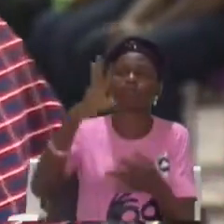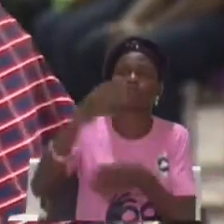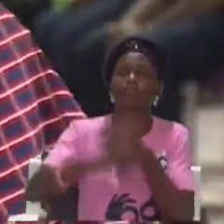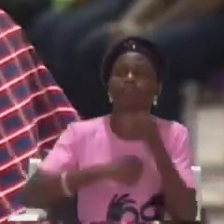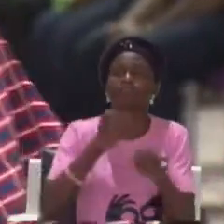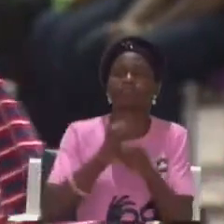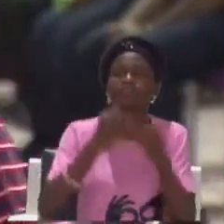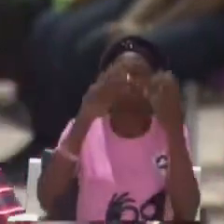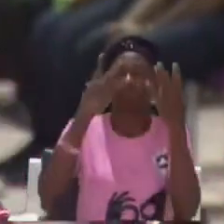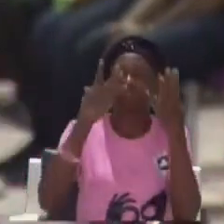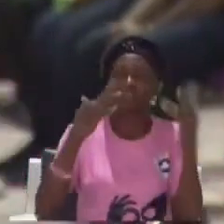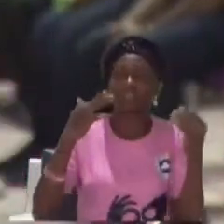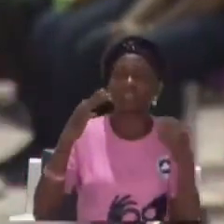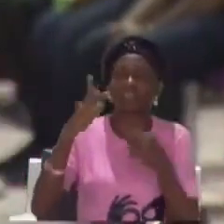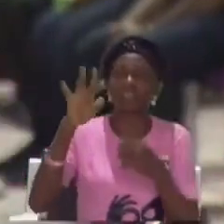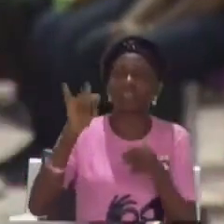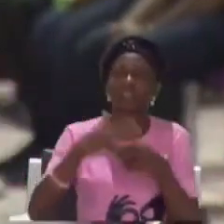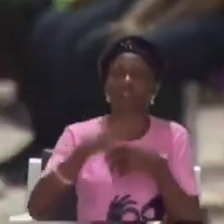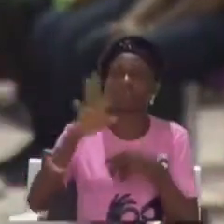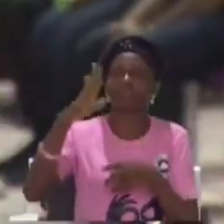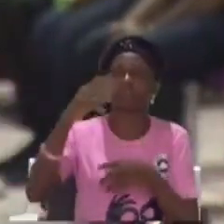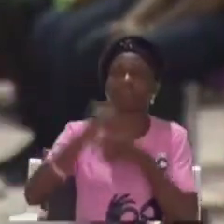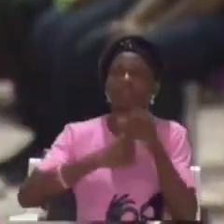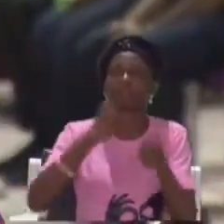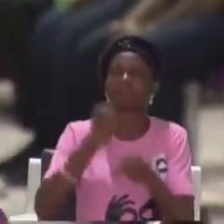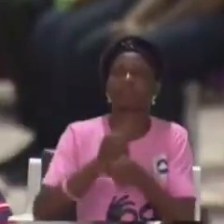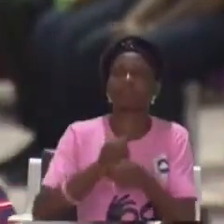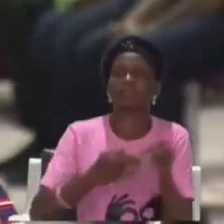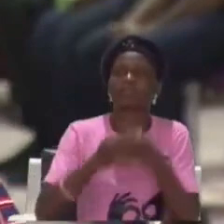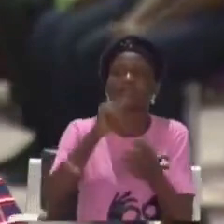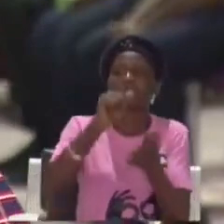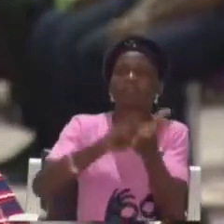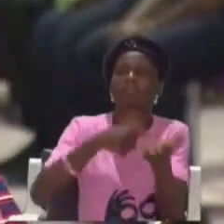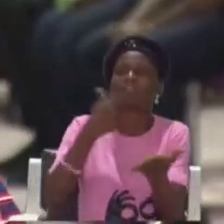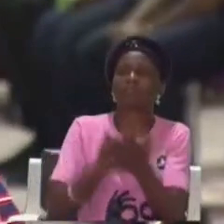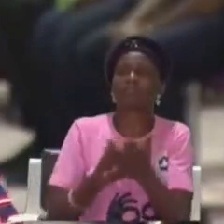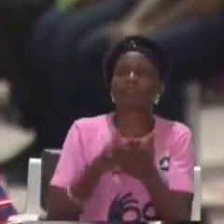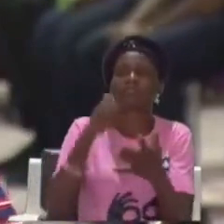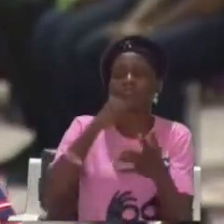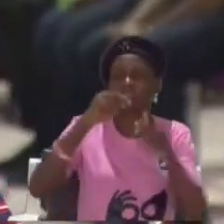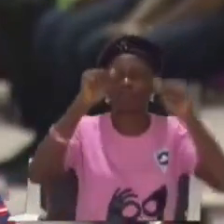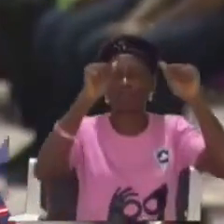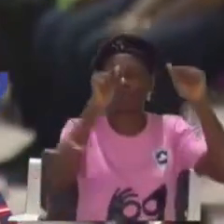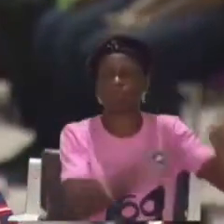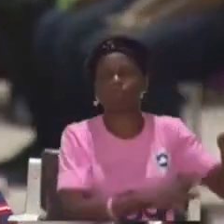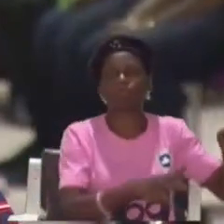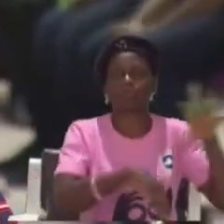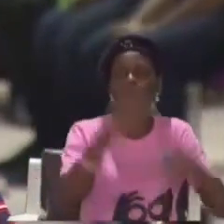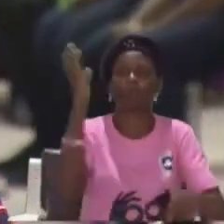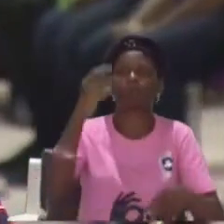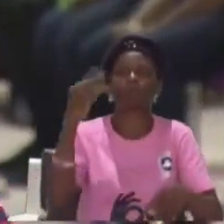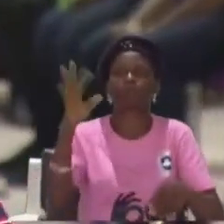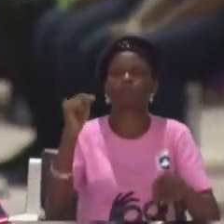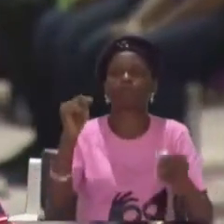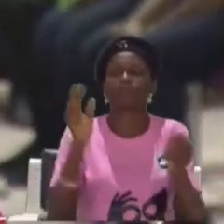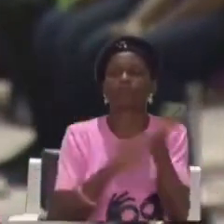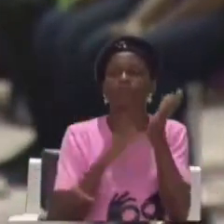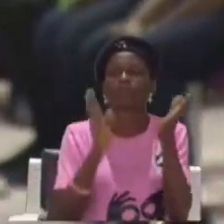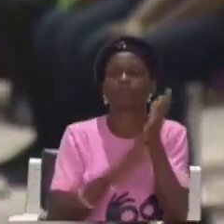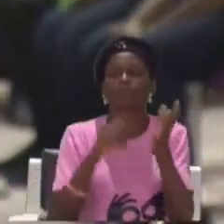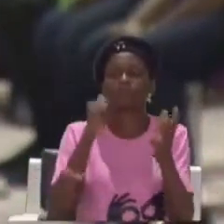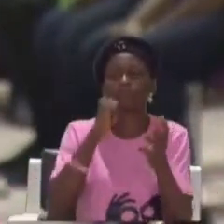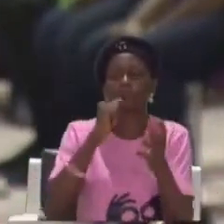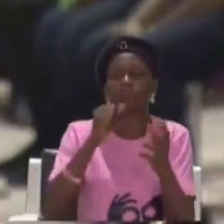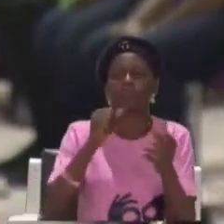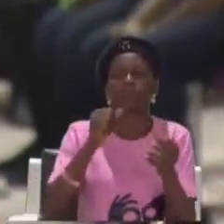Sadly, after 5 years, instead of graduating, I dropped out of the university. I was